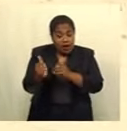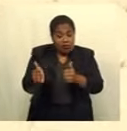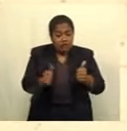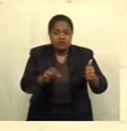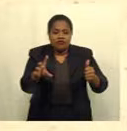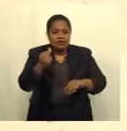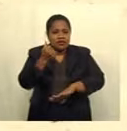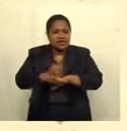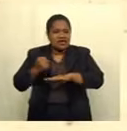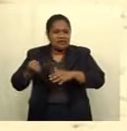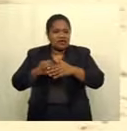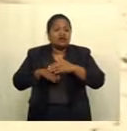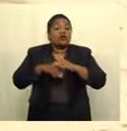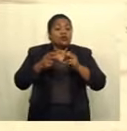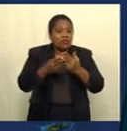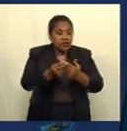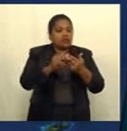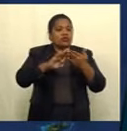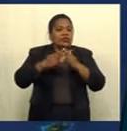government with community leaders.